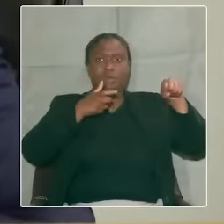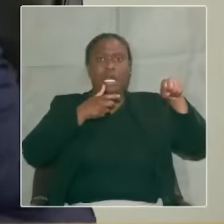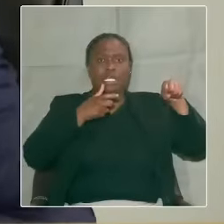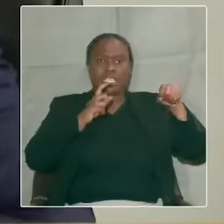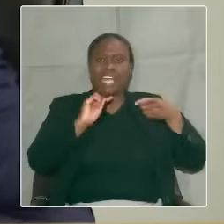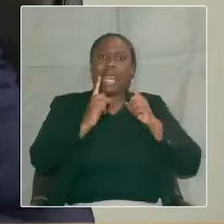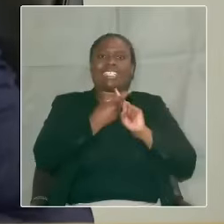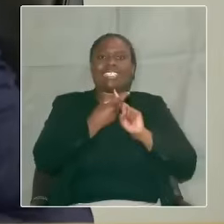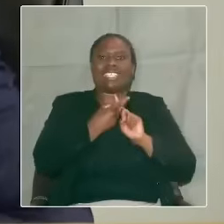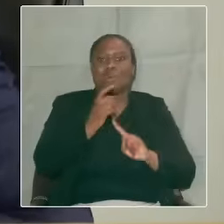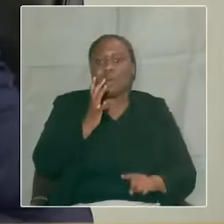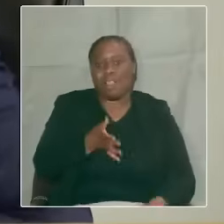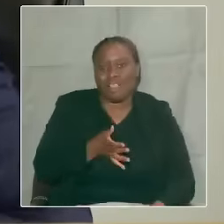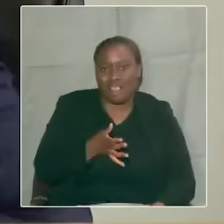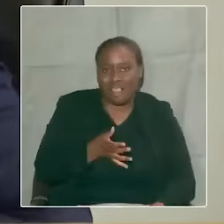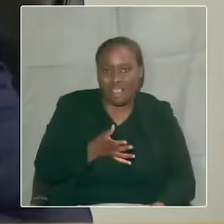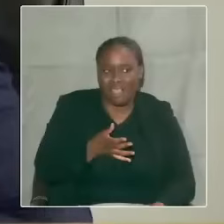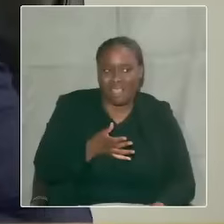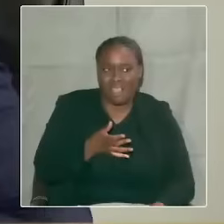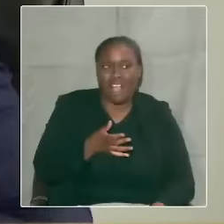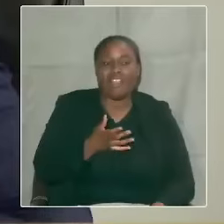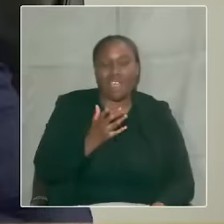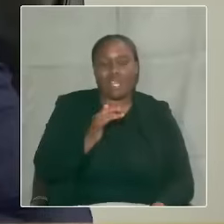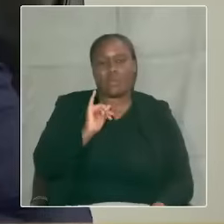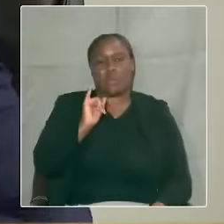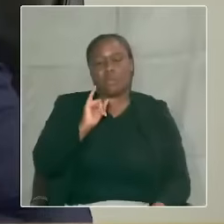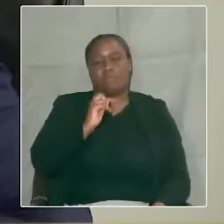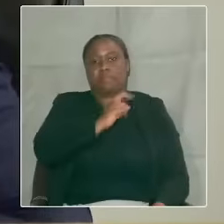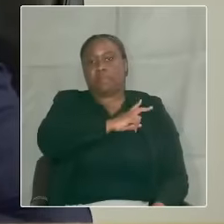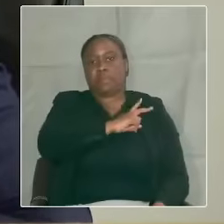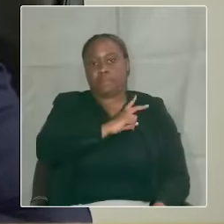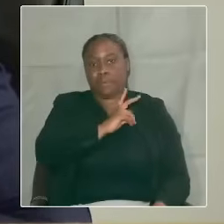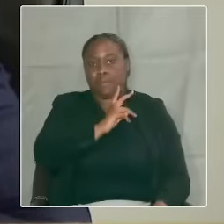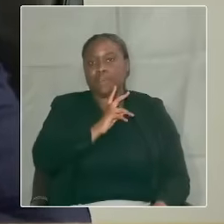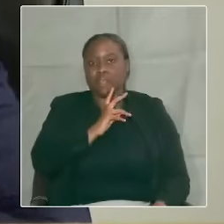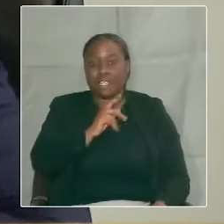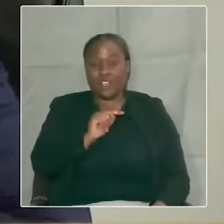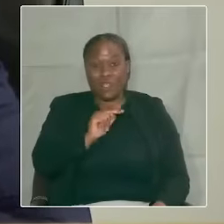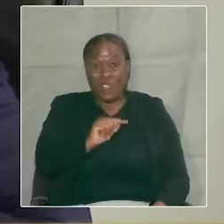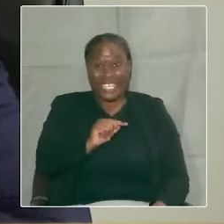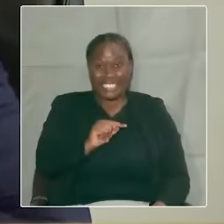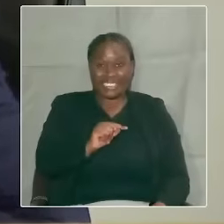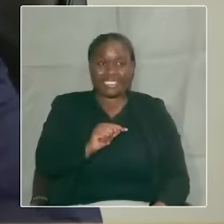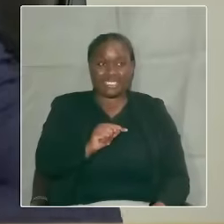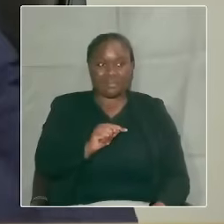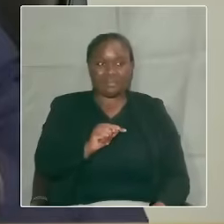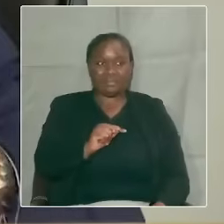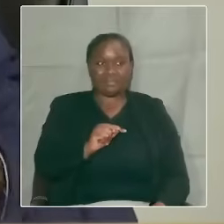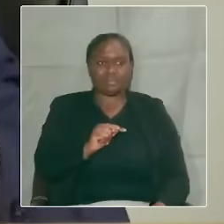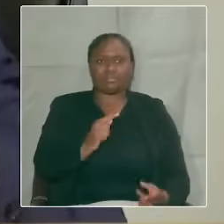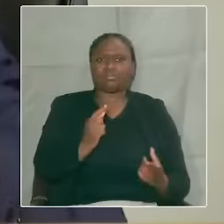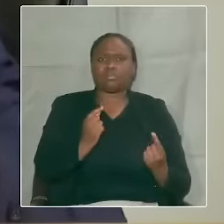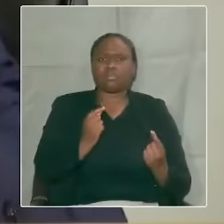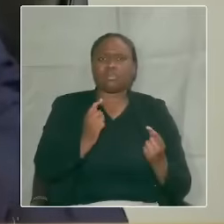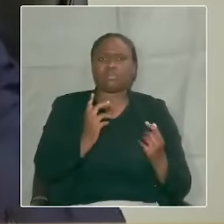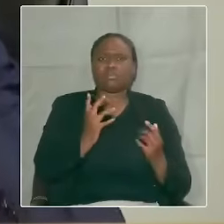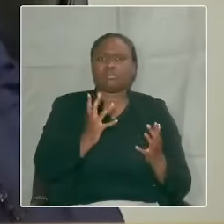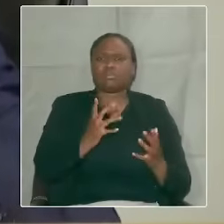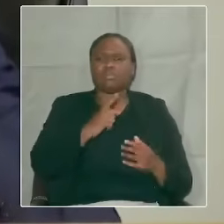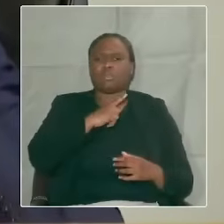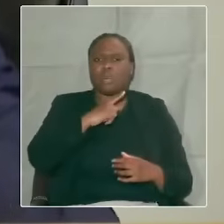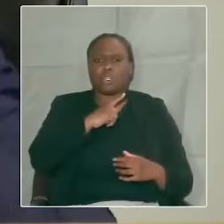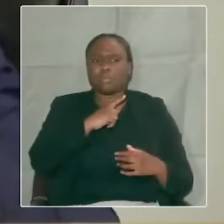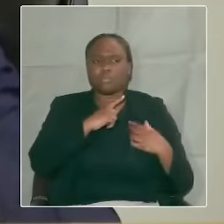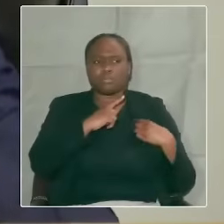an accident happens, then they get seriously injured. And that was done purely to derive